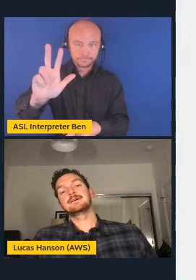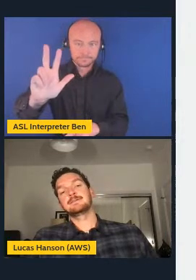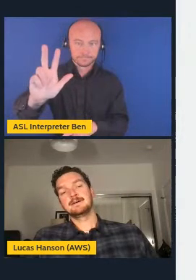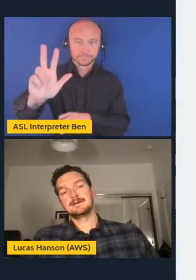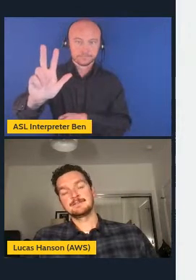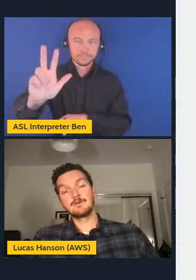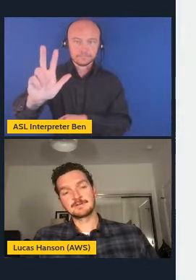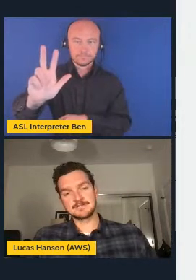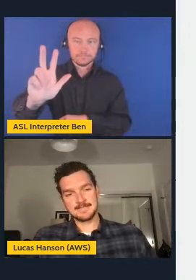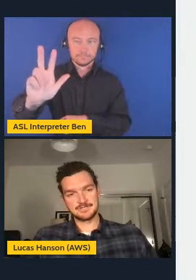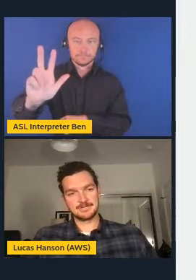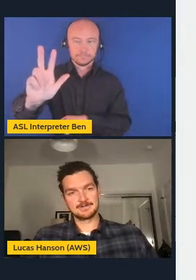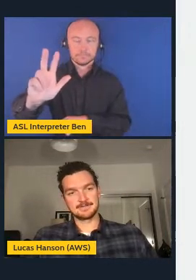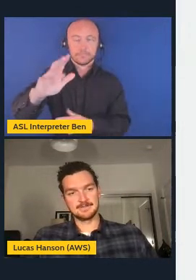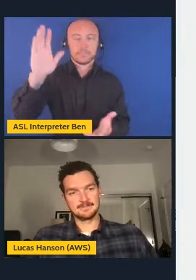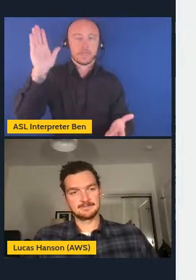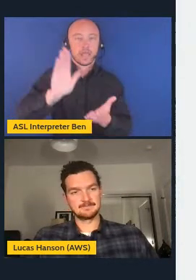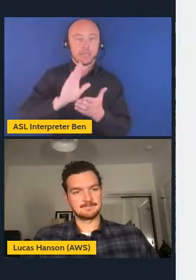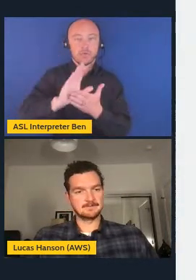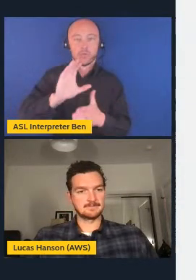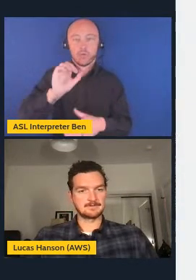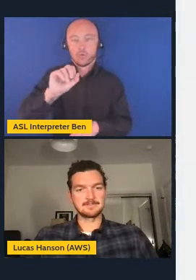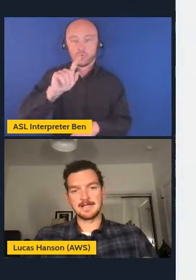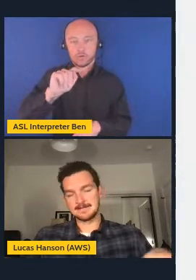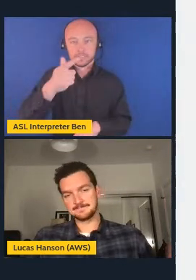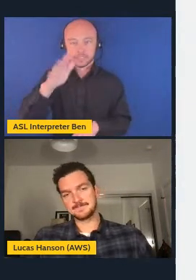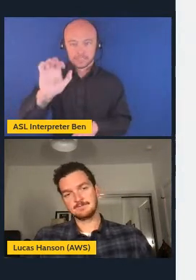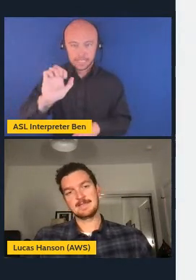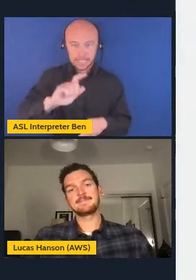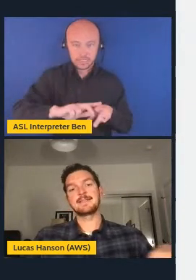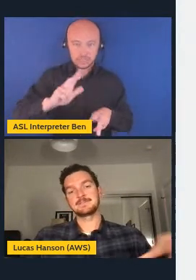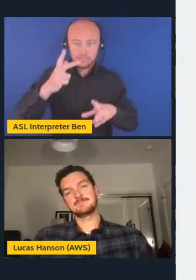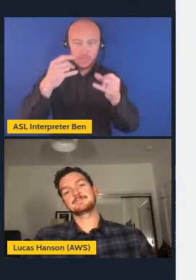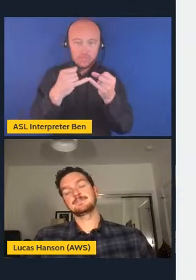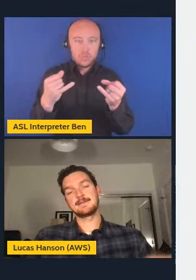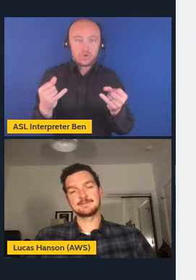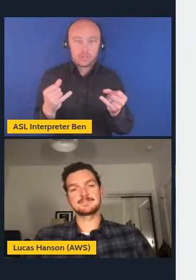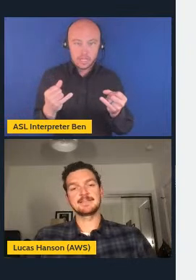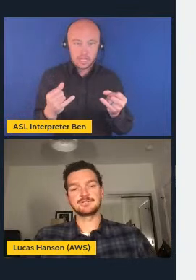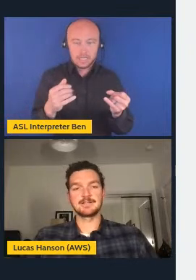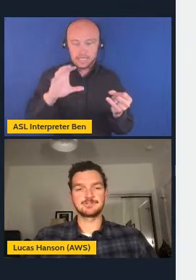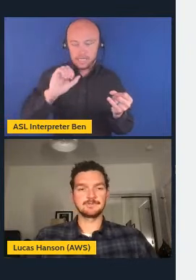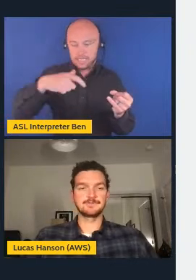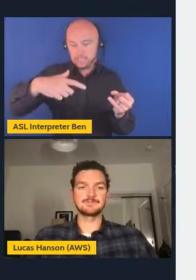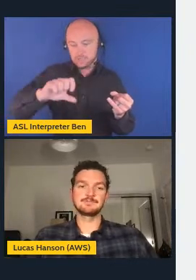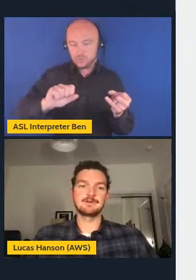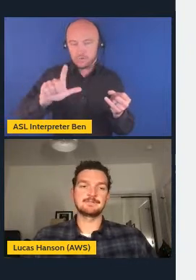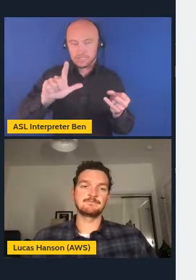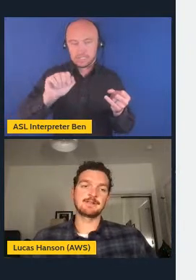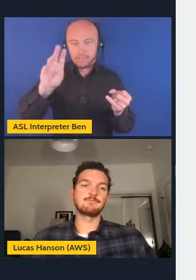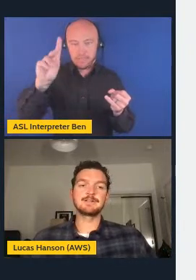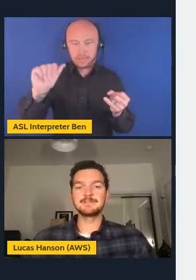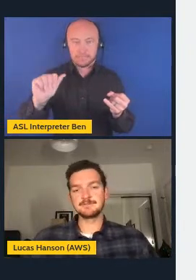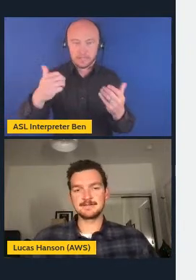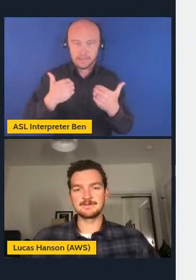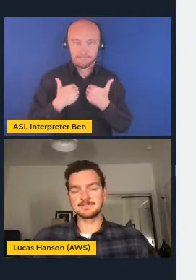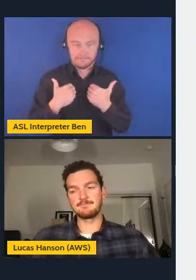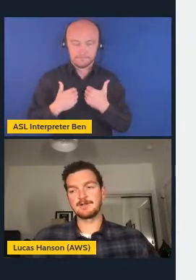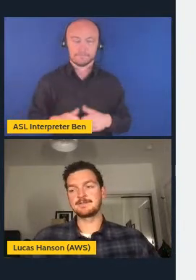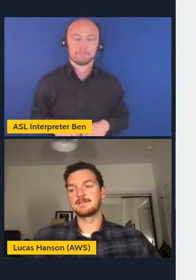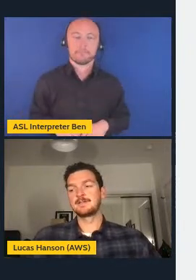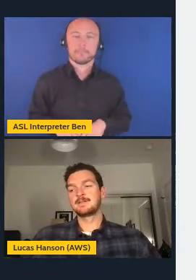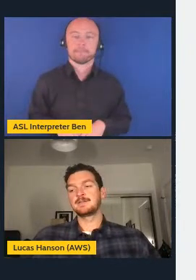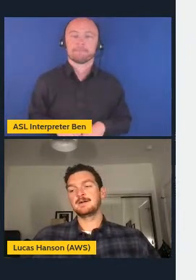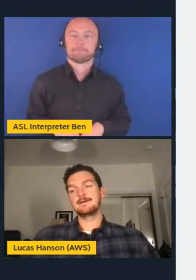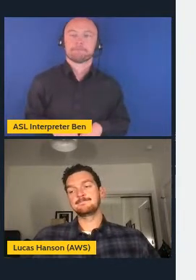the lower stage here, in the third line, we have that SQS to Lambda stage I showed you. So what I want to do here is I